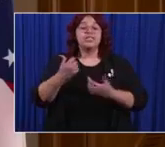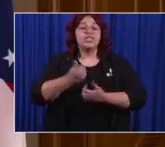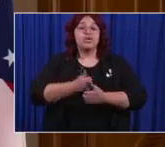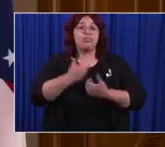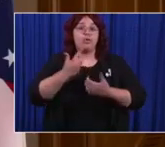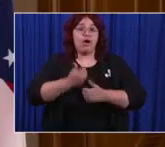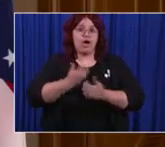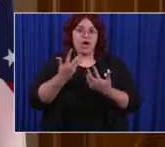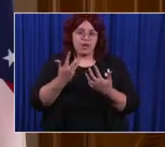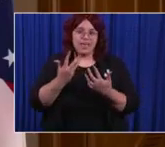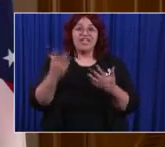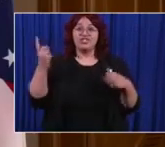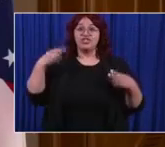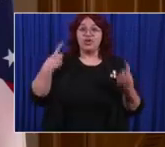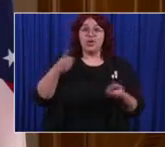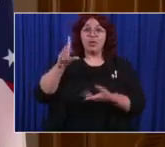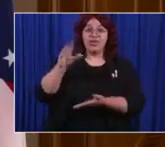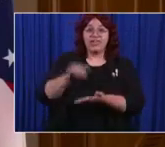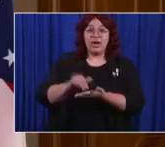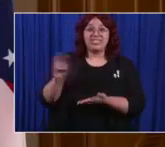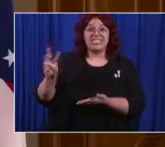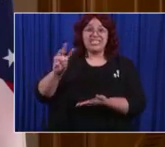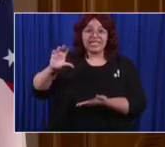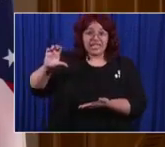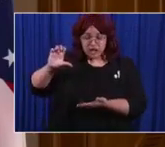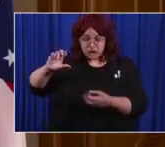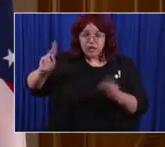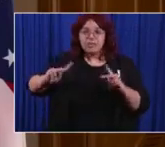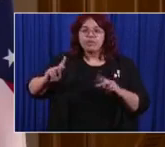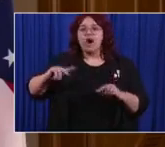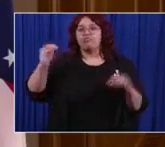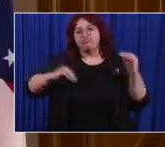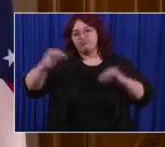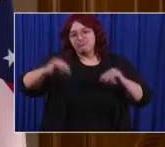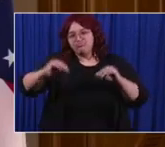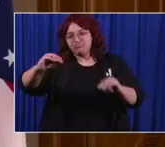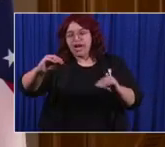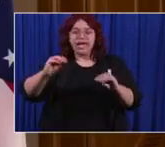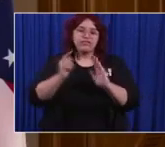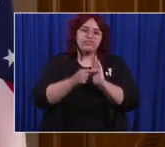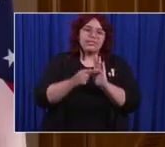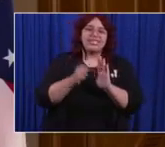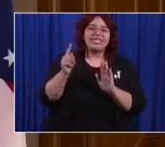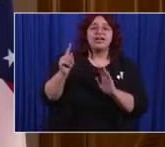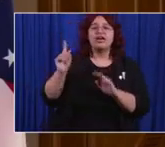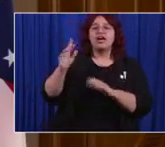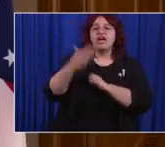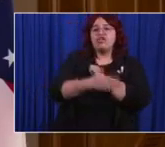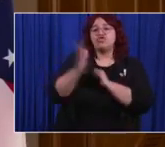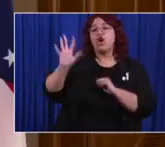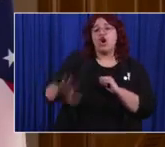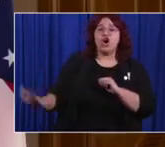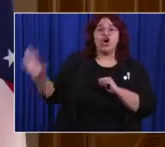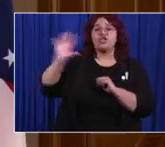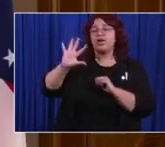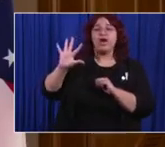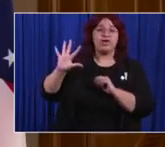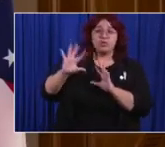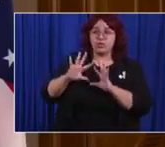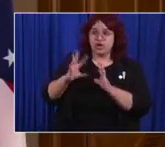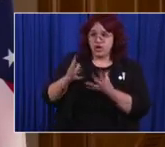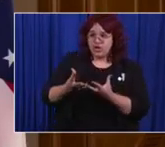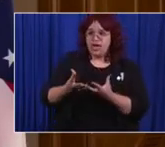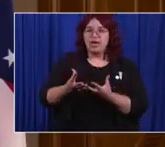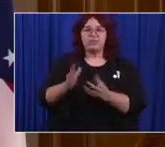every state in the United States and 89 countries around the world. And while the thoughts and words each person contributes are certainly unique and